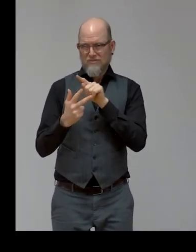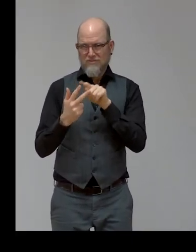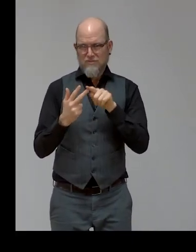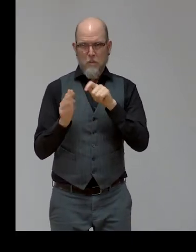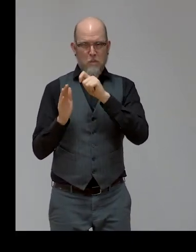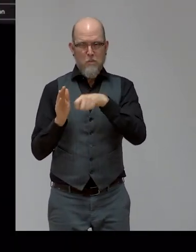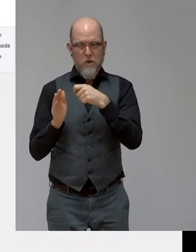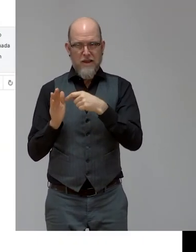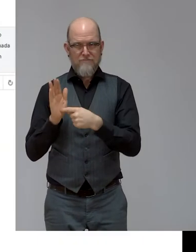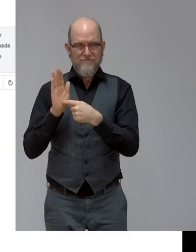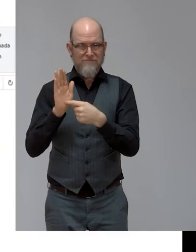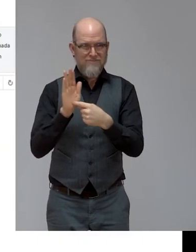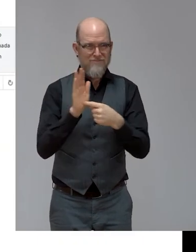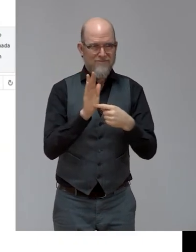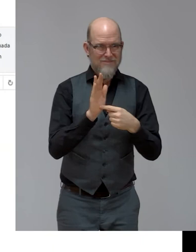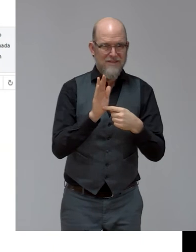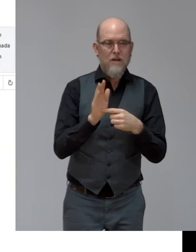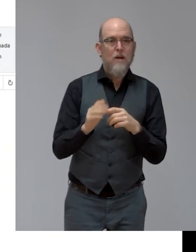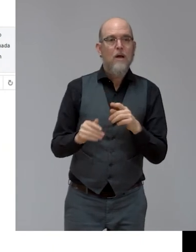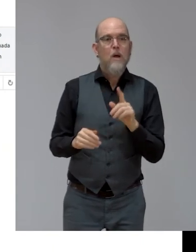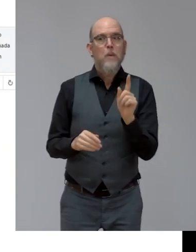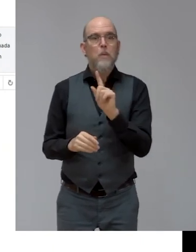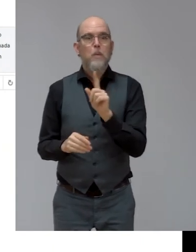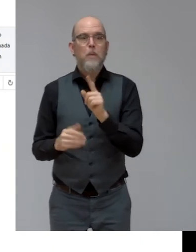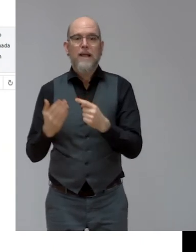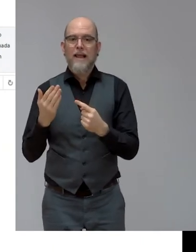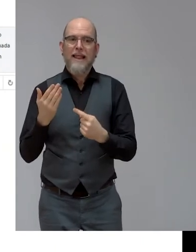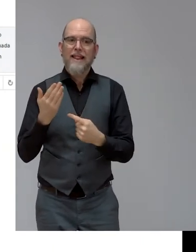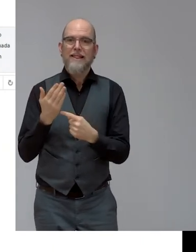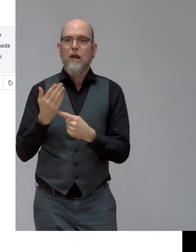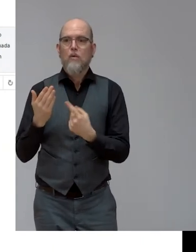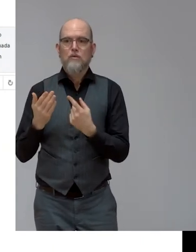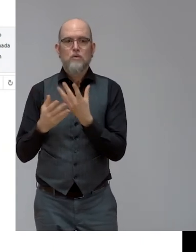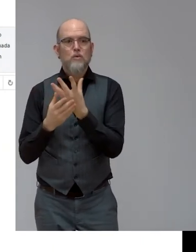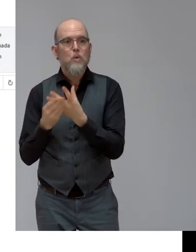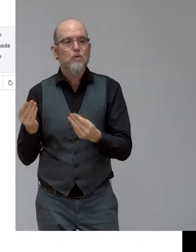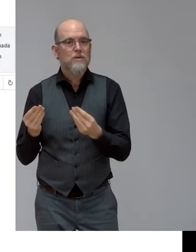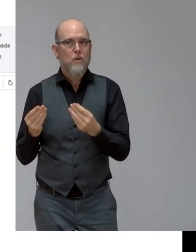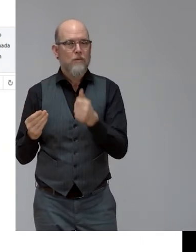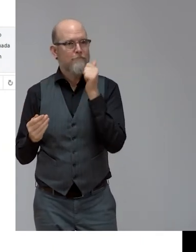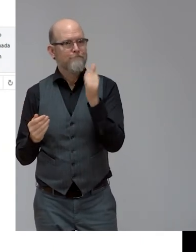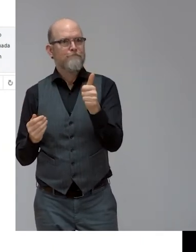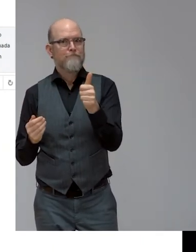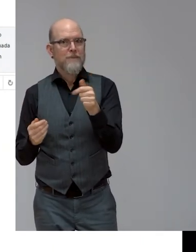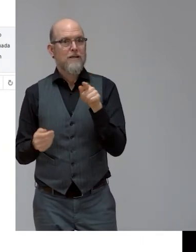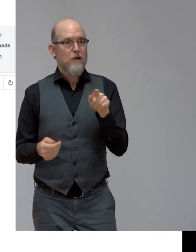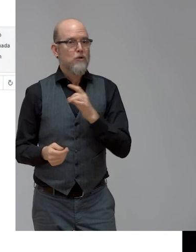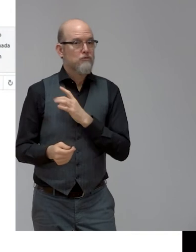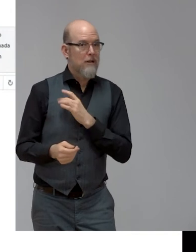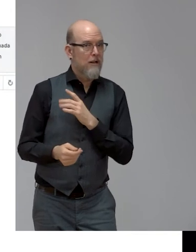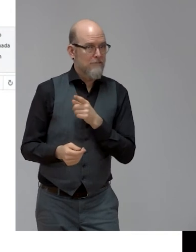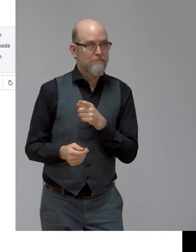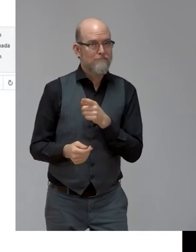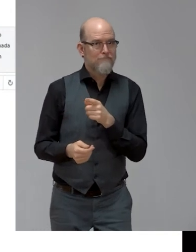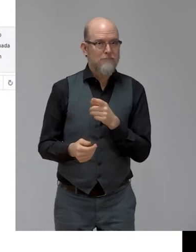the technological solutions in Chilean companies. We would like to present you with these three cutting-edge technologies that